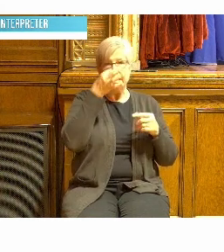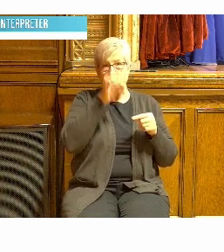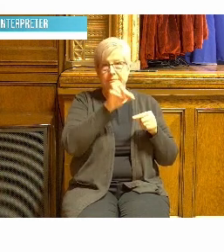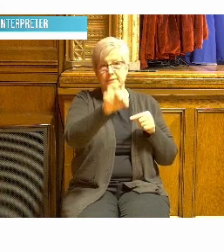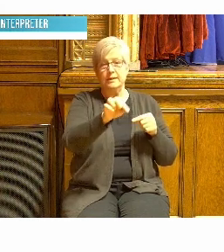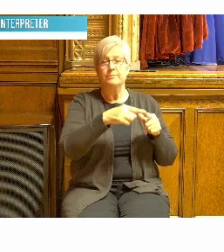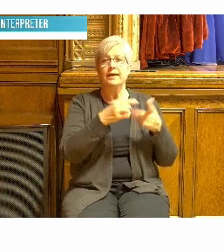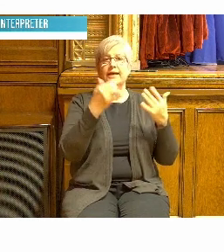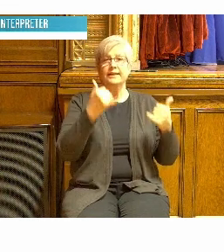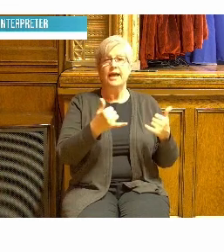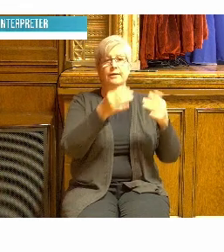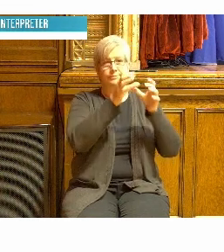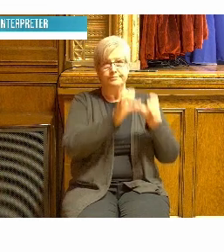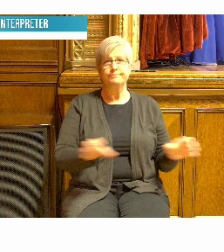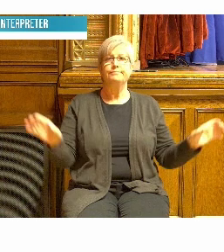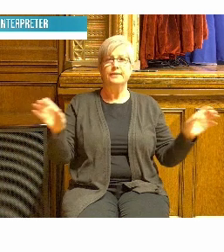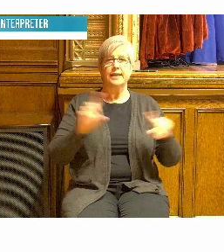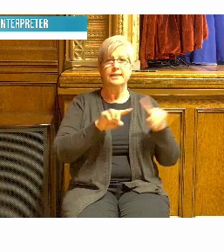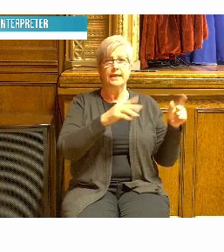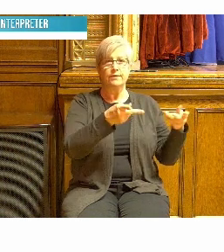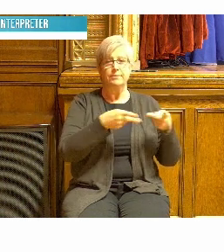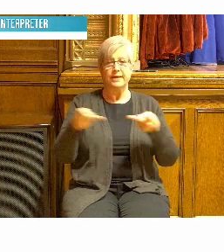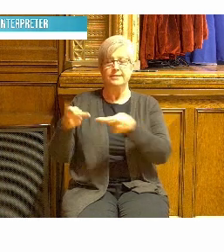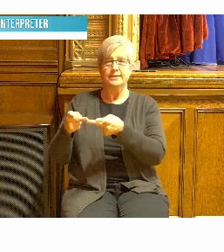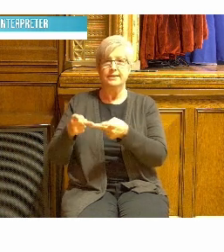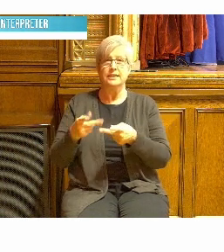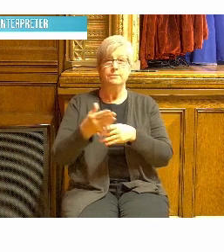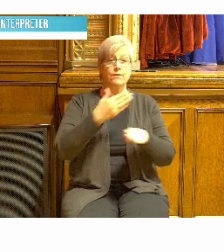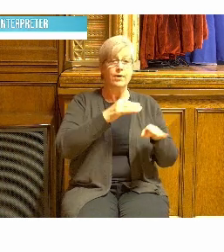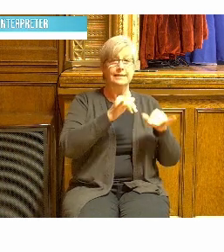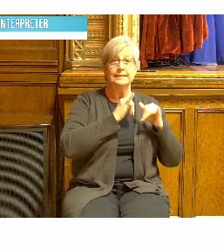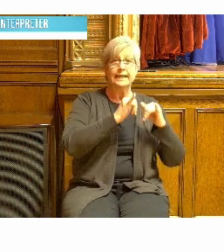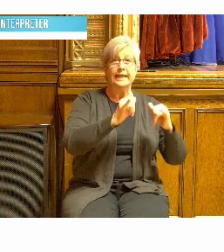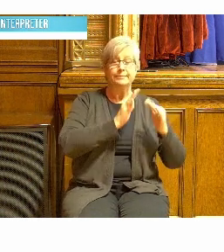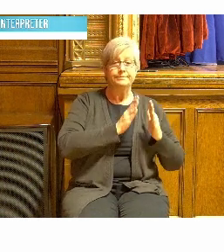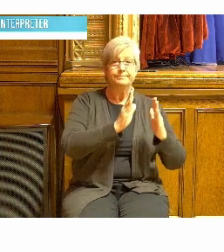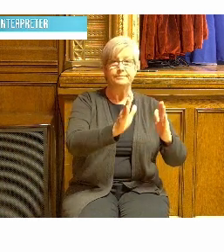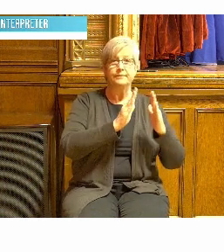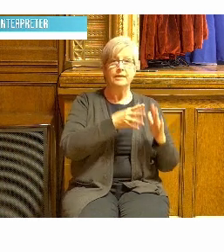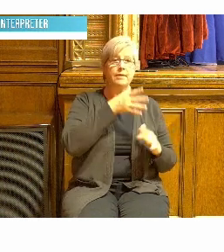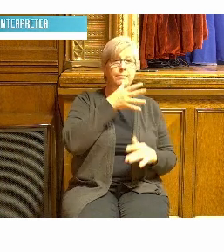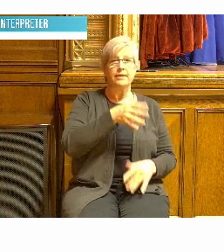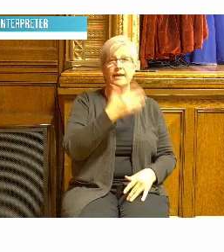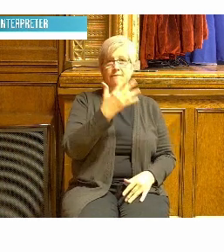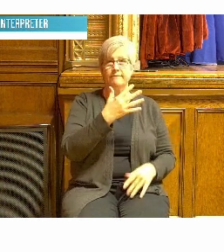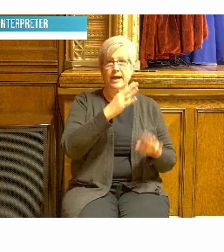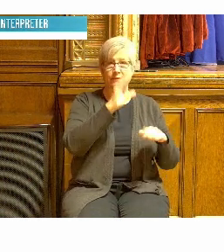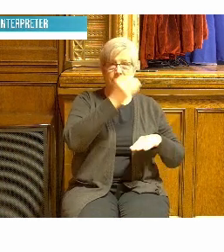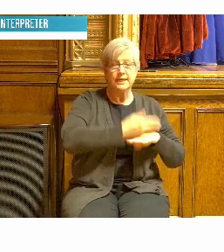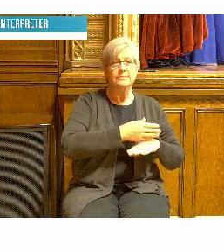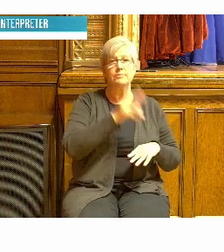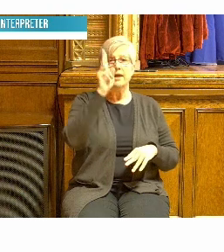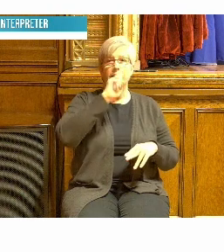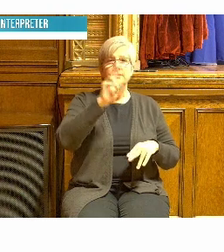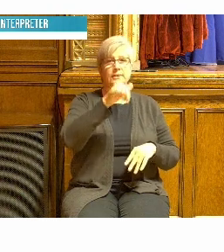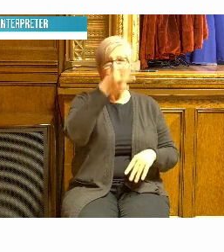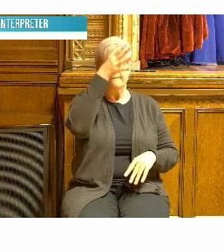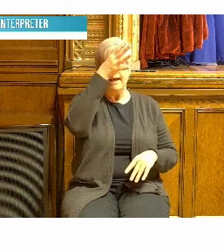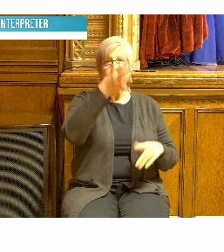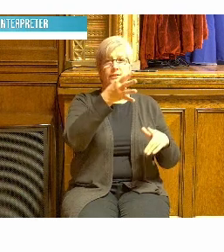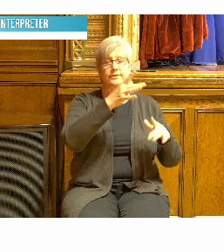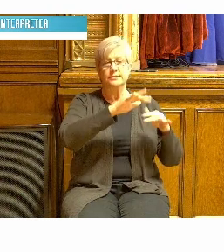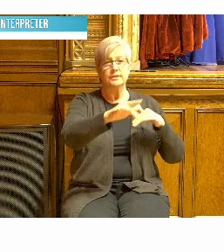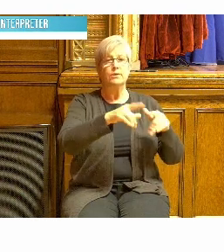street, but now we were all in different places. Before we were all in the same little neighborhood. My mother had 5 sons, and my uncles were like fathers to my